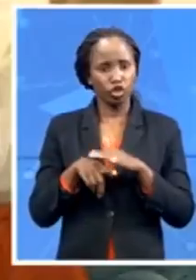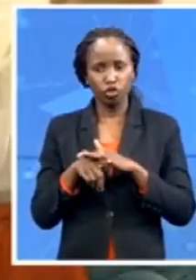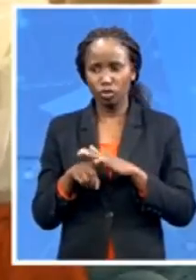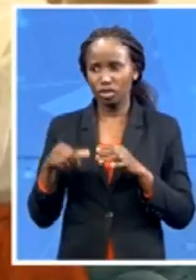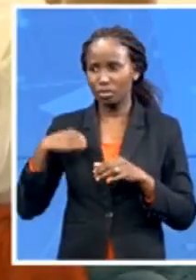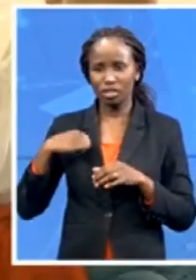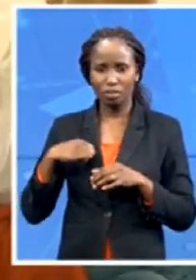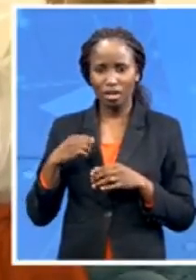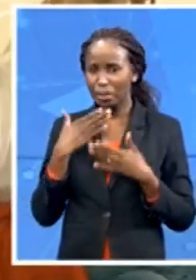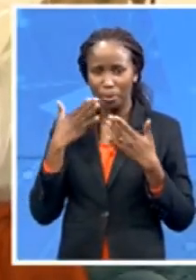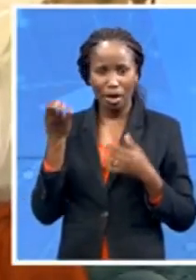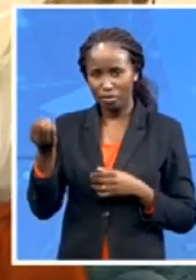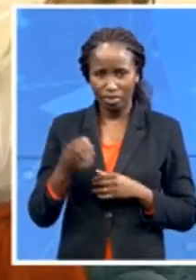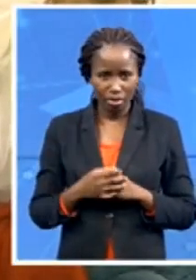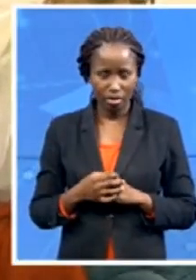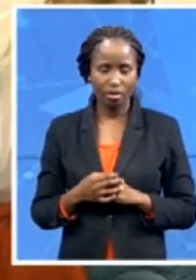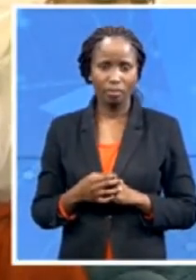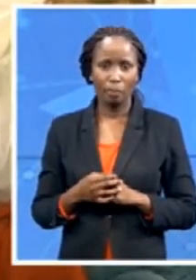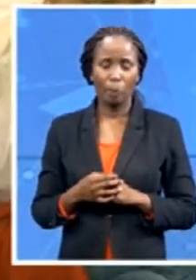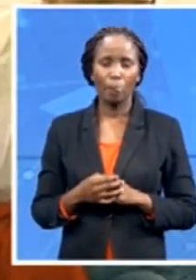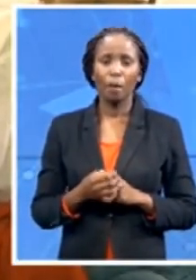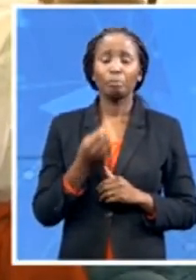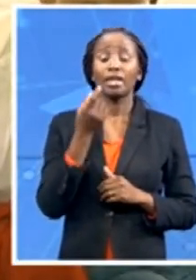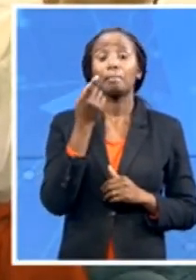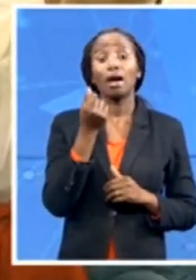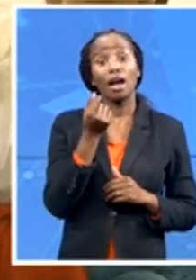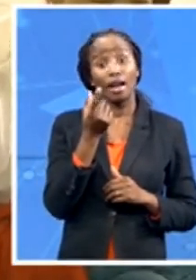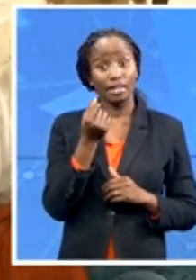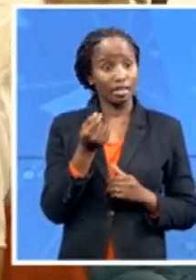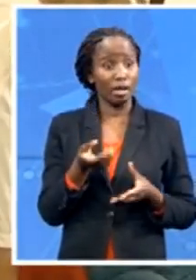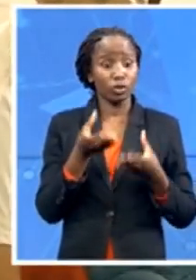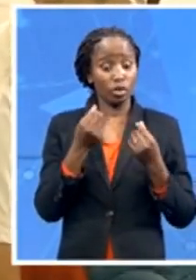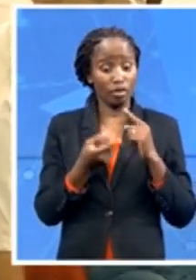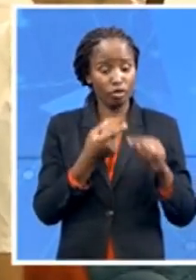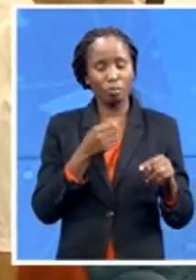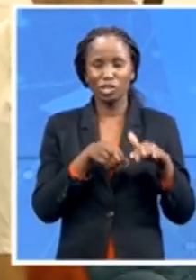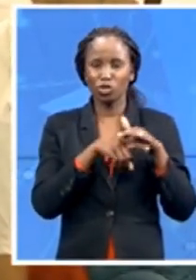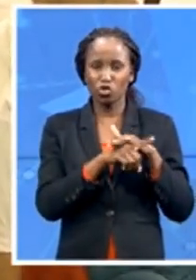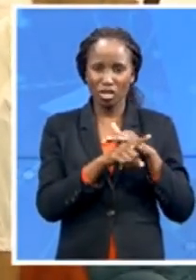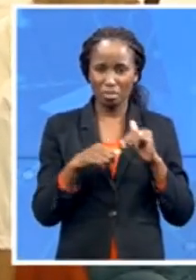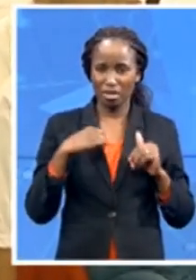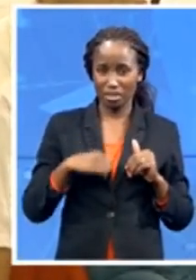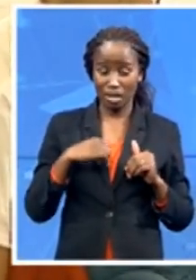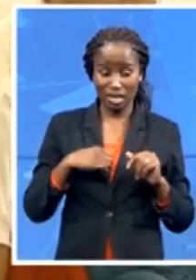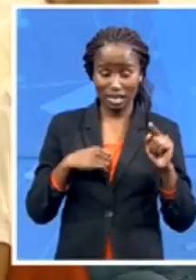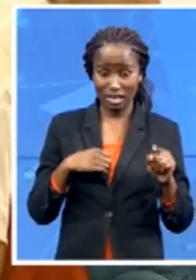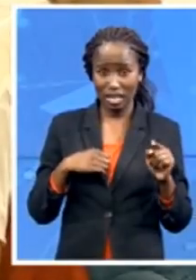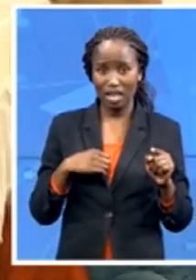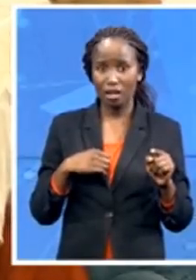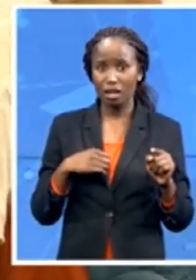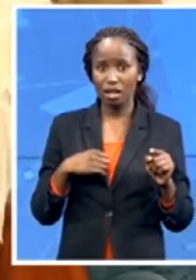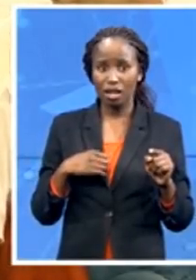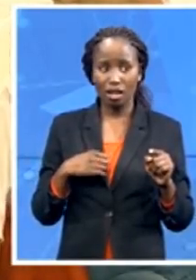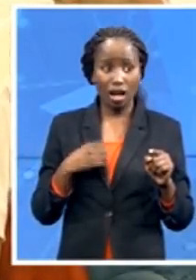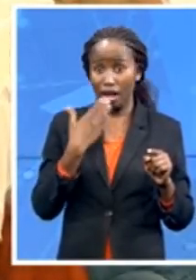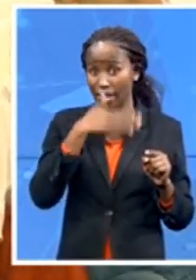le revenue by generator yo for district municipality. Ayasi uba yenza.